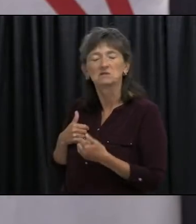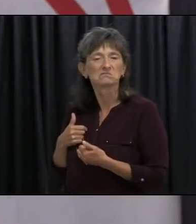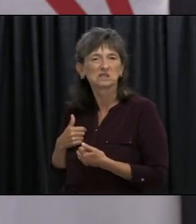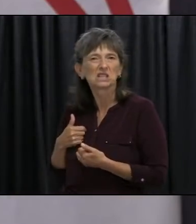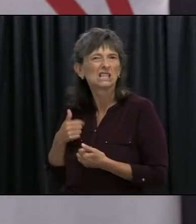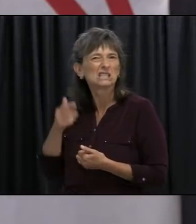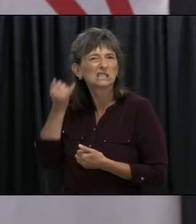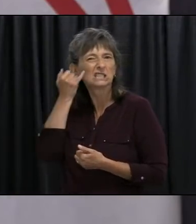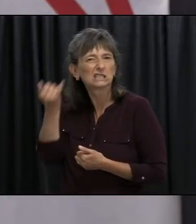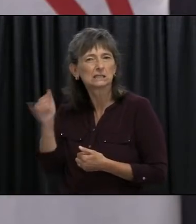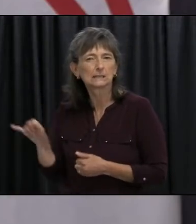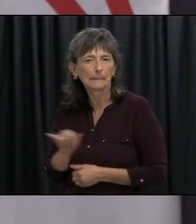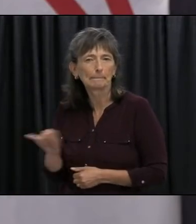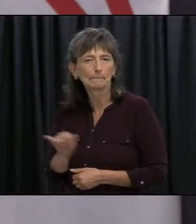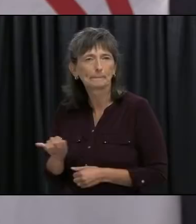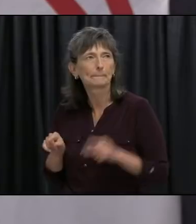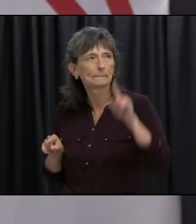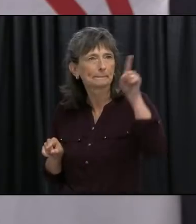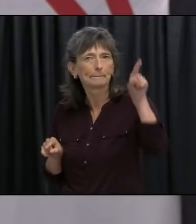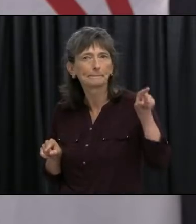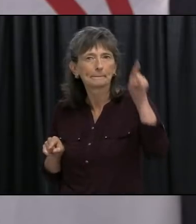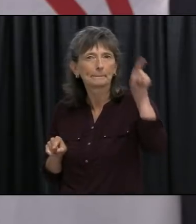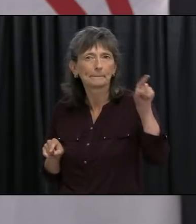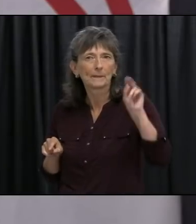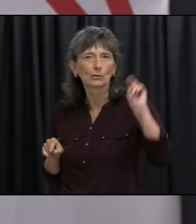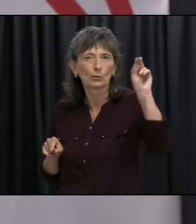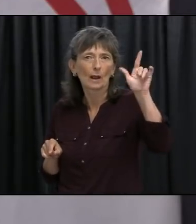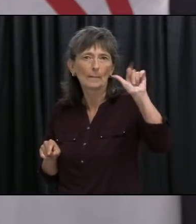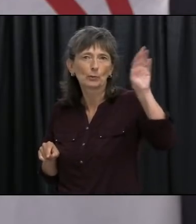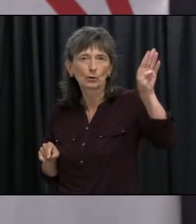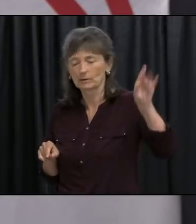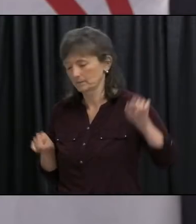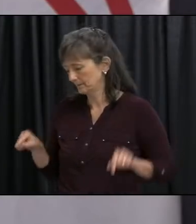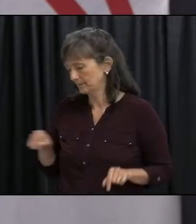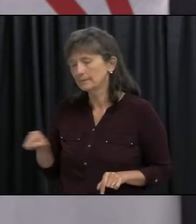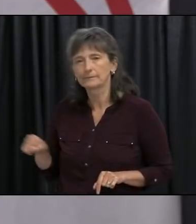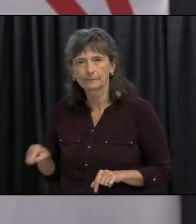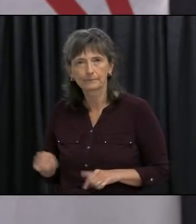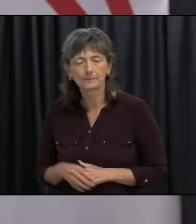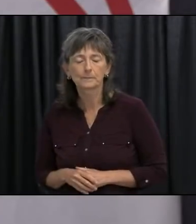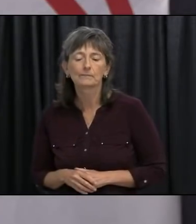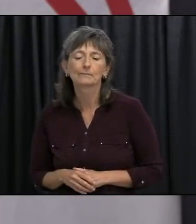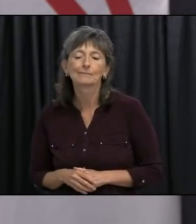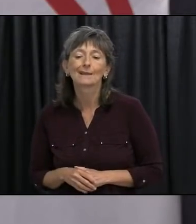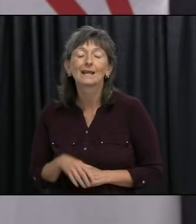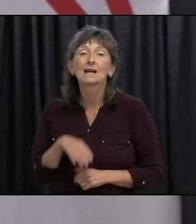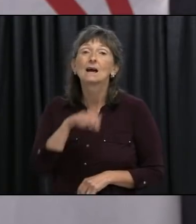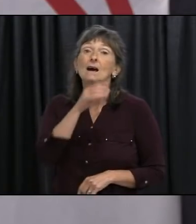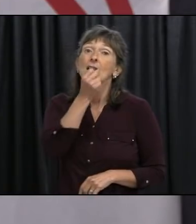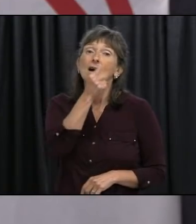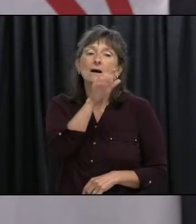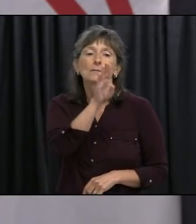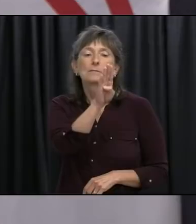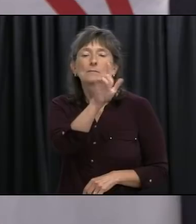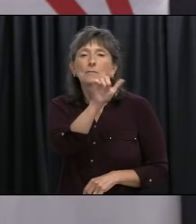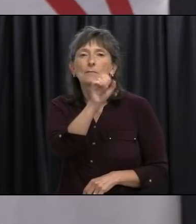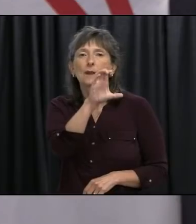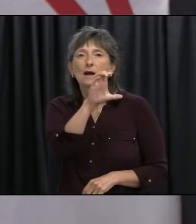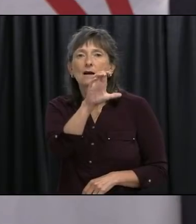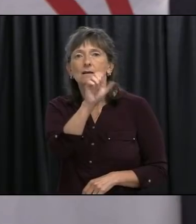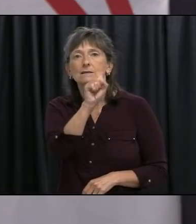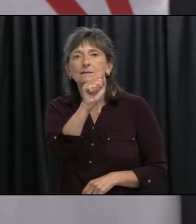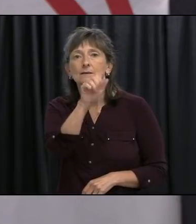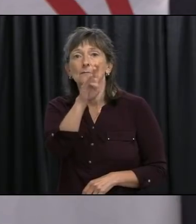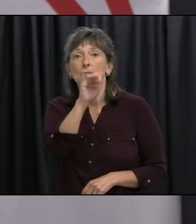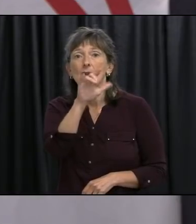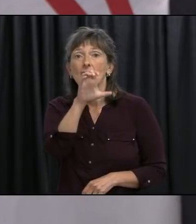is a similar scenario to what we have within Labrador. Now, in the case of Blanc Blanc coming into Newfoundland and Labrador, they